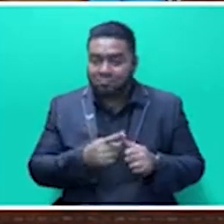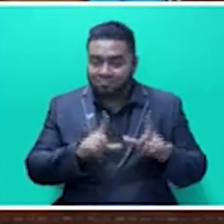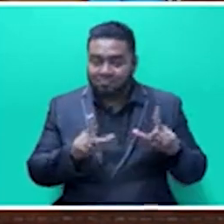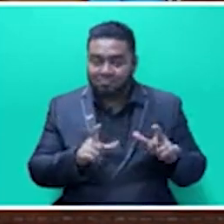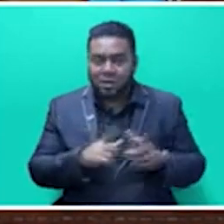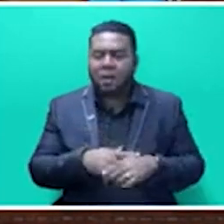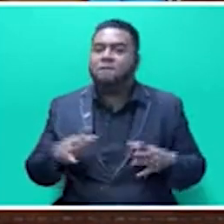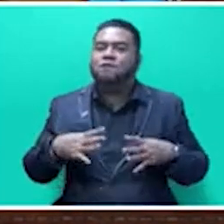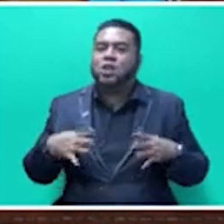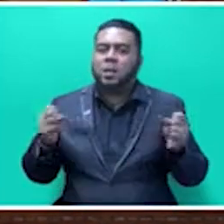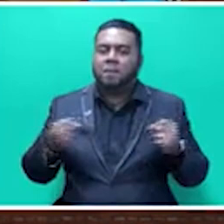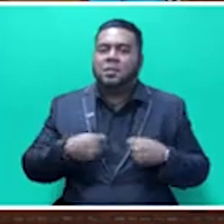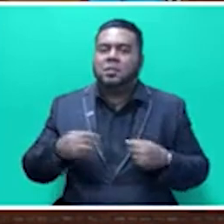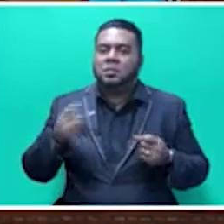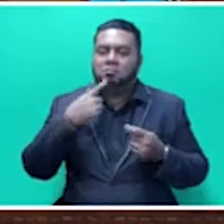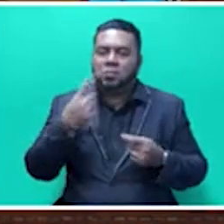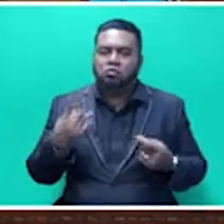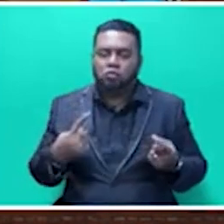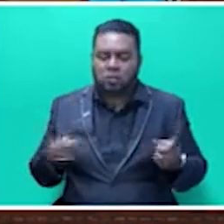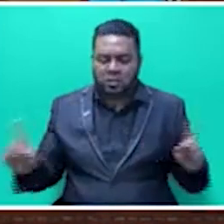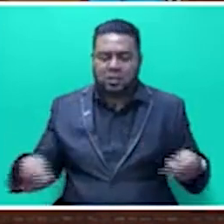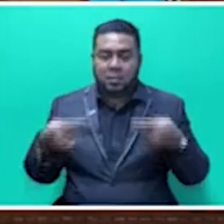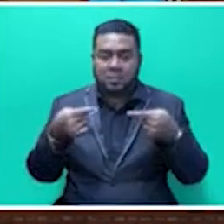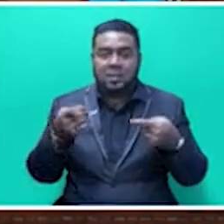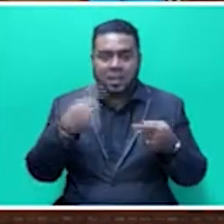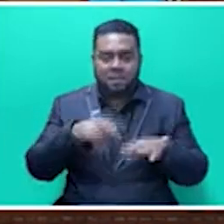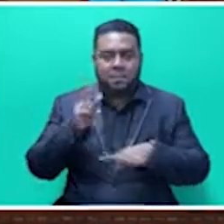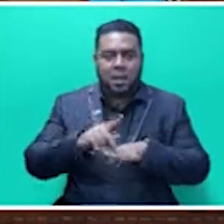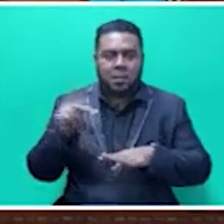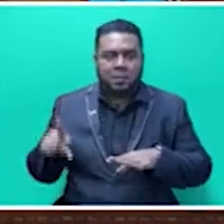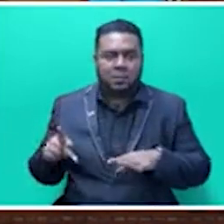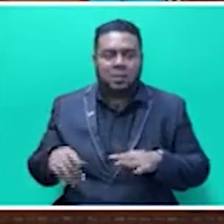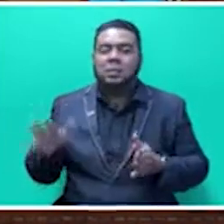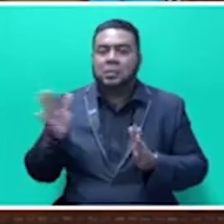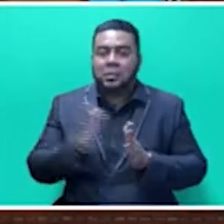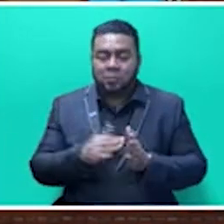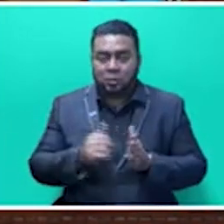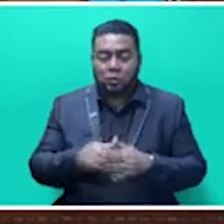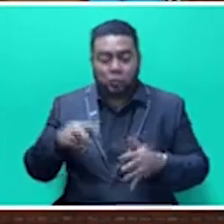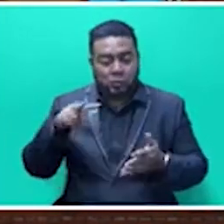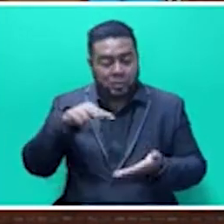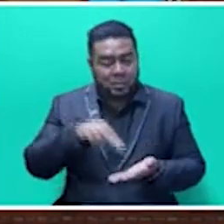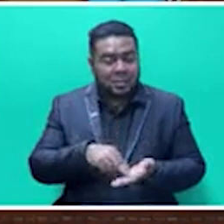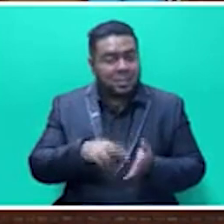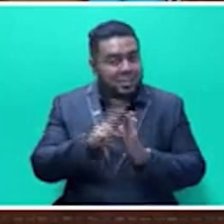a freedom of speech and debate in Parliament and subject to these standing orders.